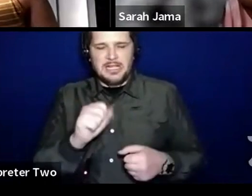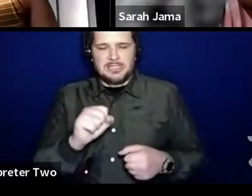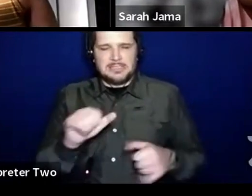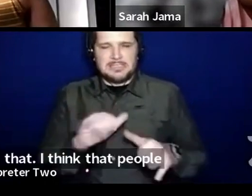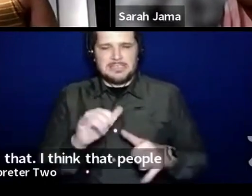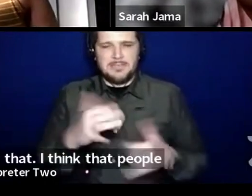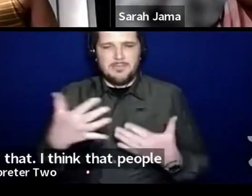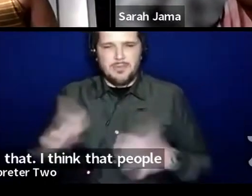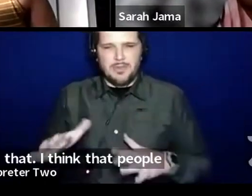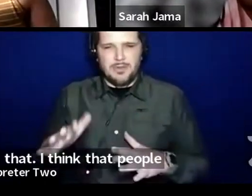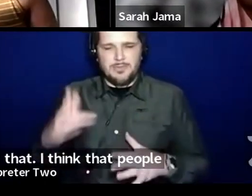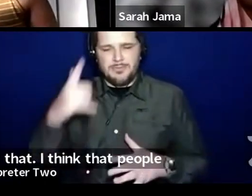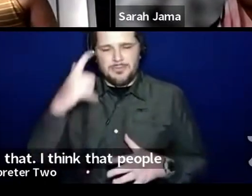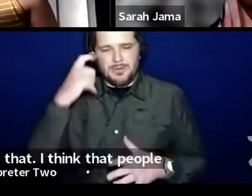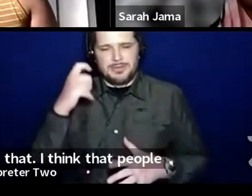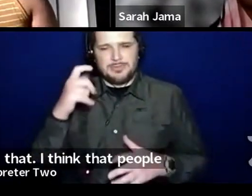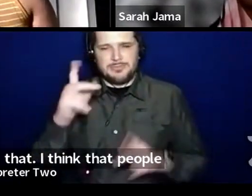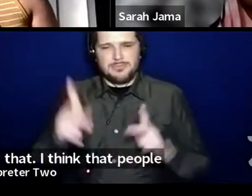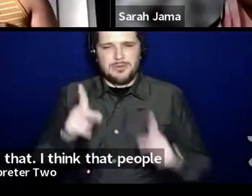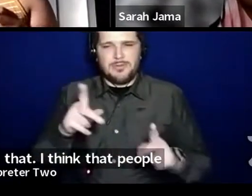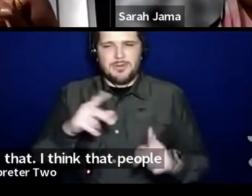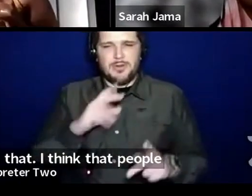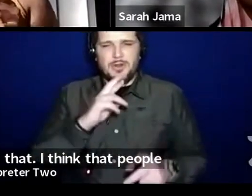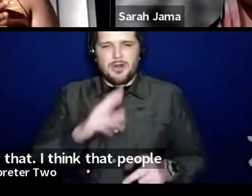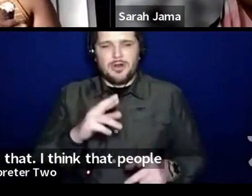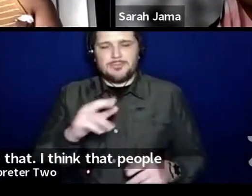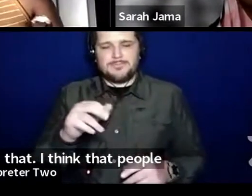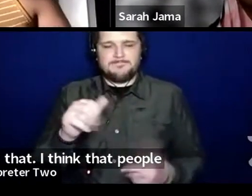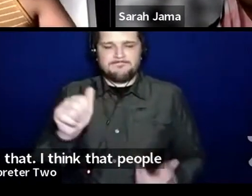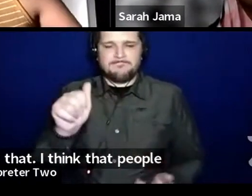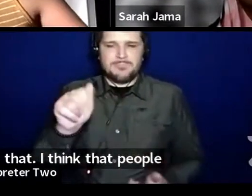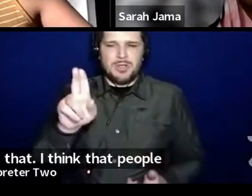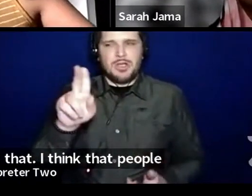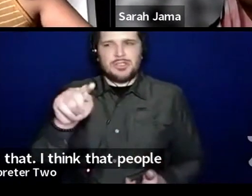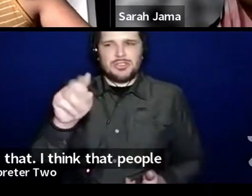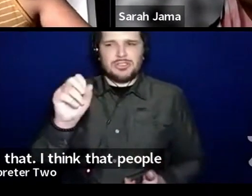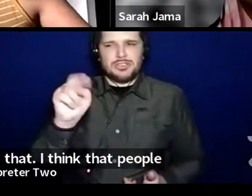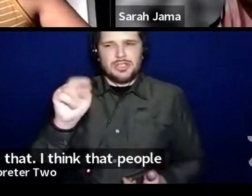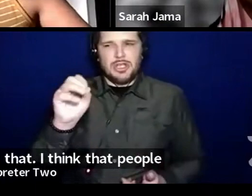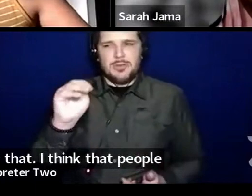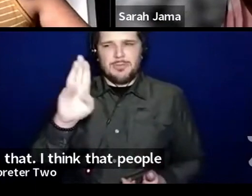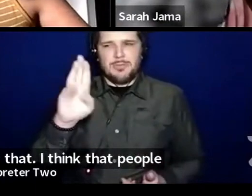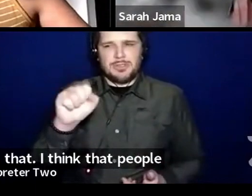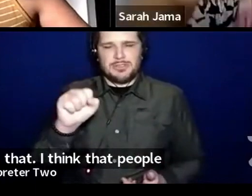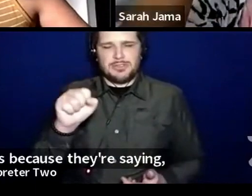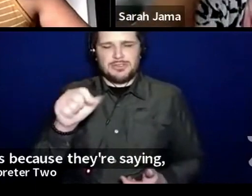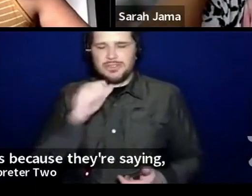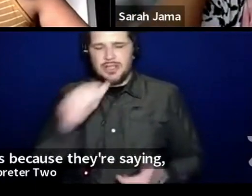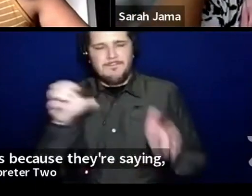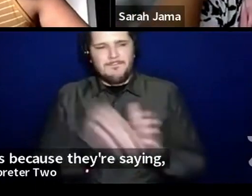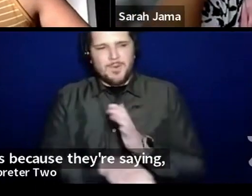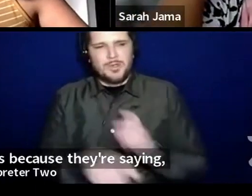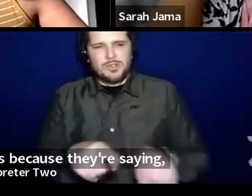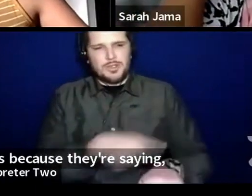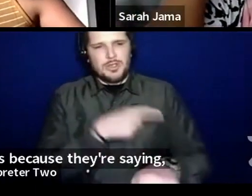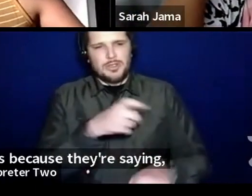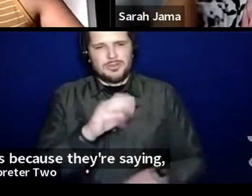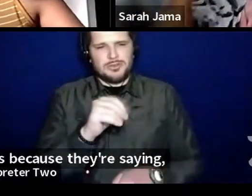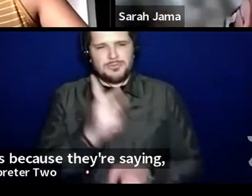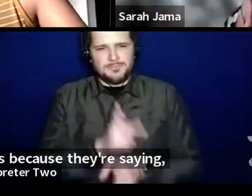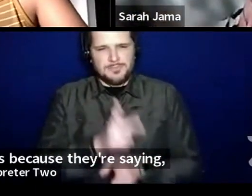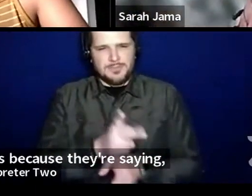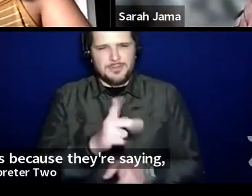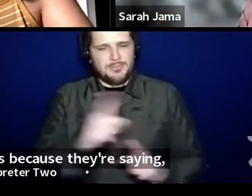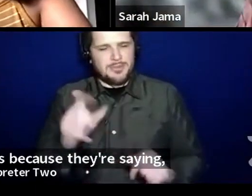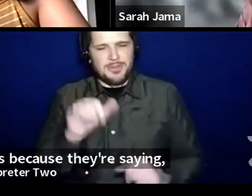because they're saying that, oh, people are being autonomous. They're not forced into a long-term care facility. But that's not